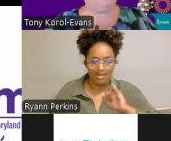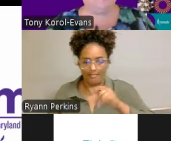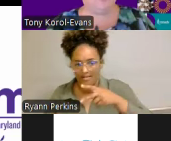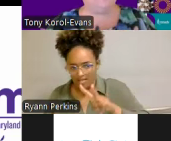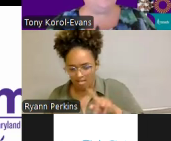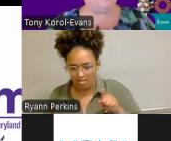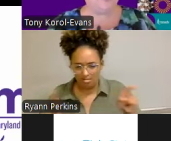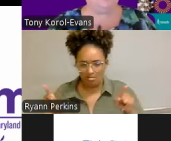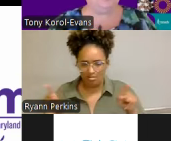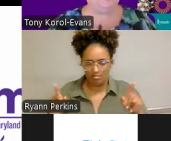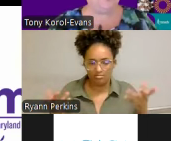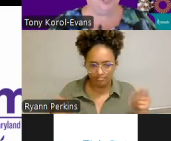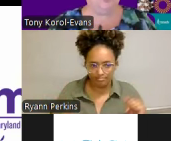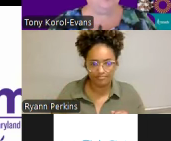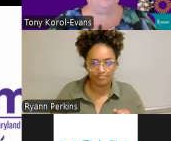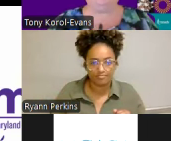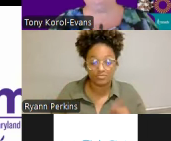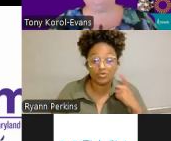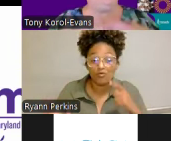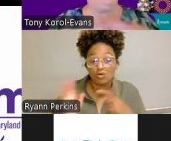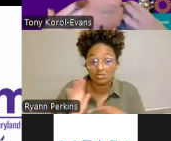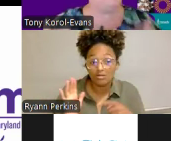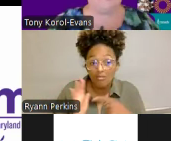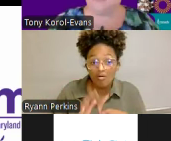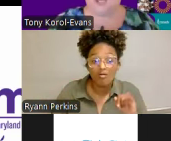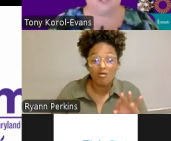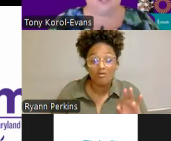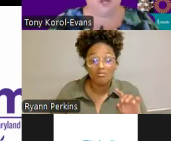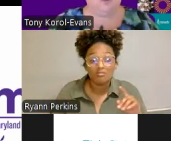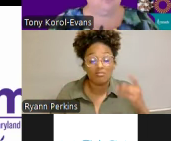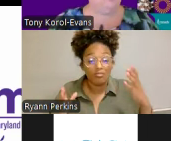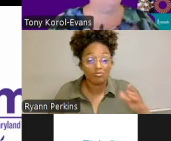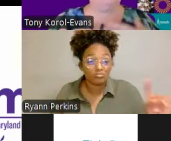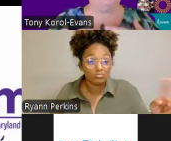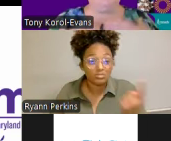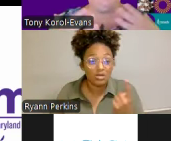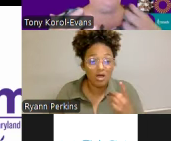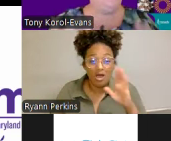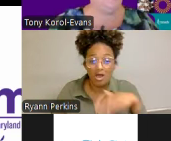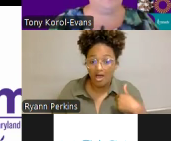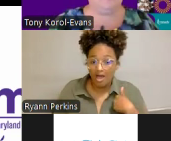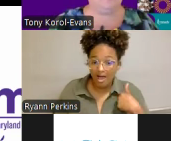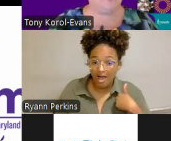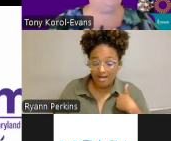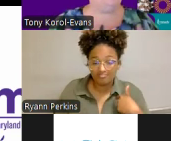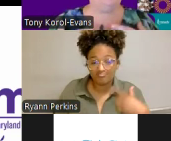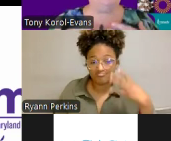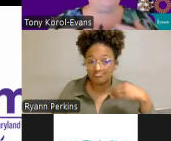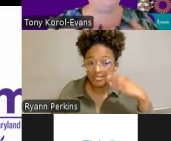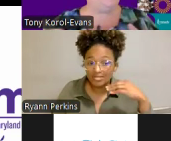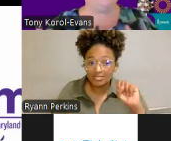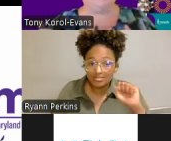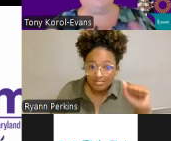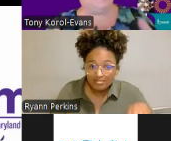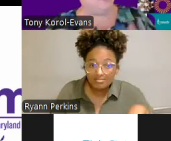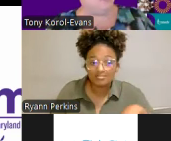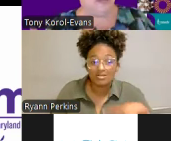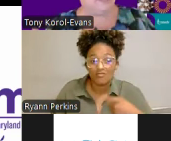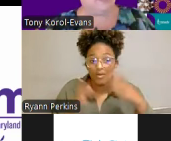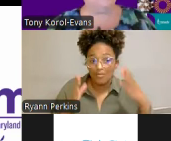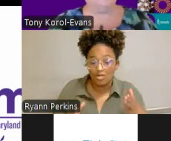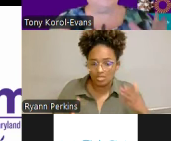they've experienced a sexual assault from somebody they did not know, somebody they never met, or maybe they just was